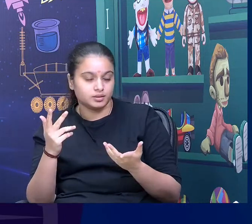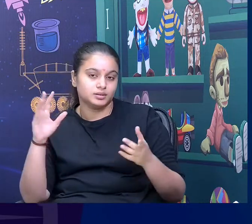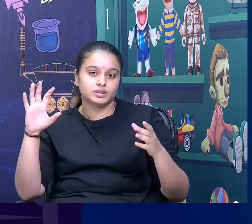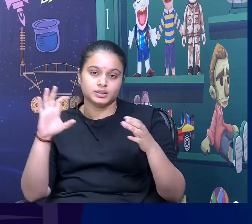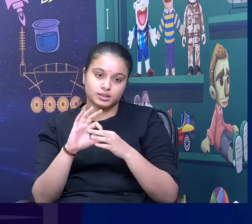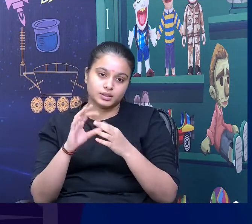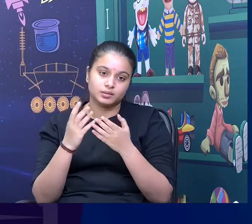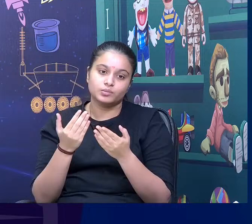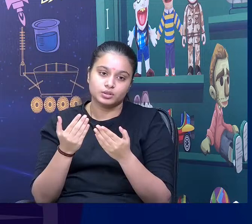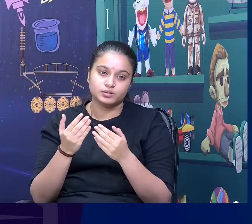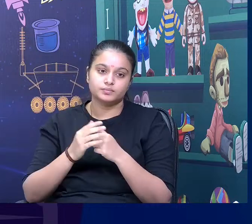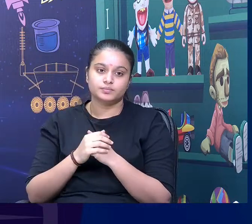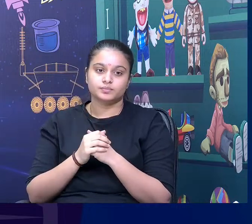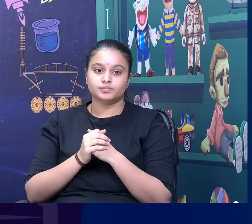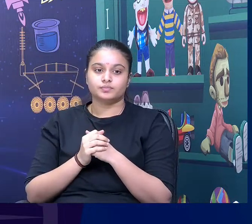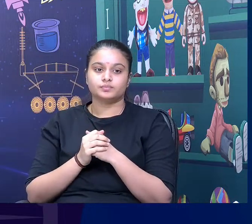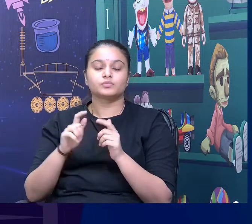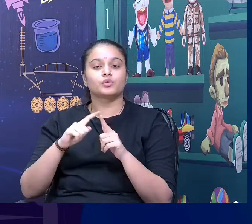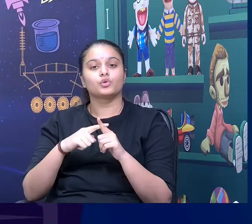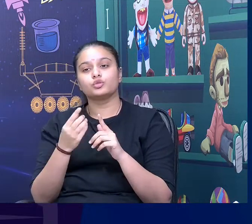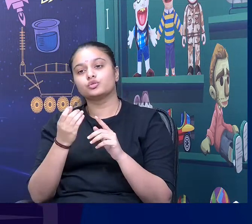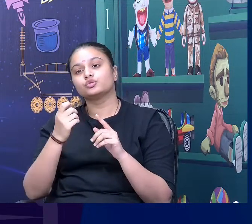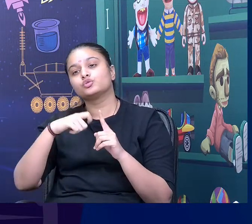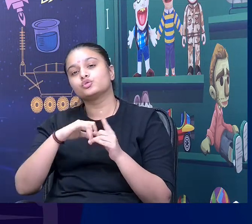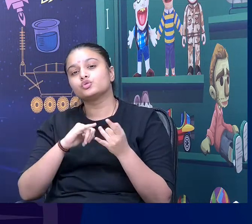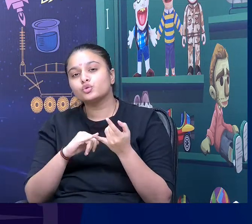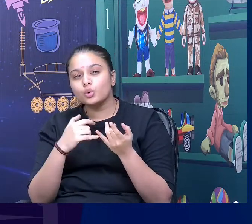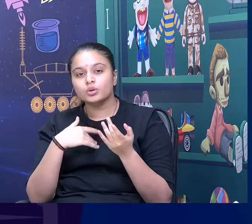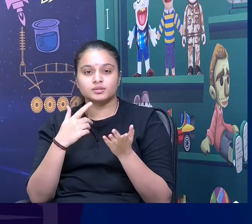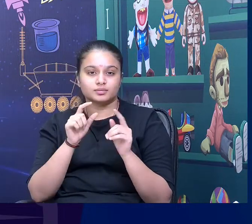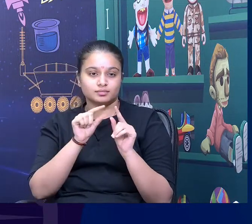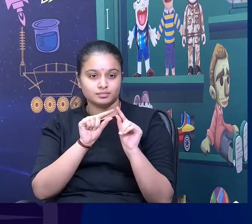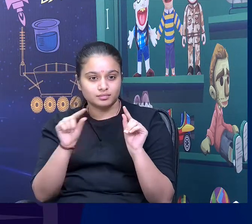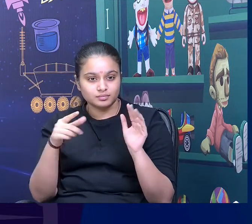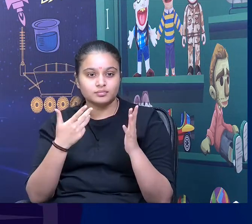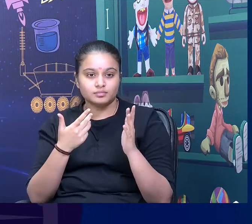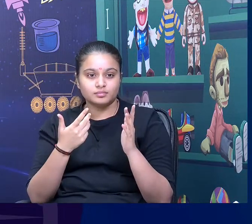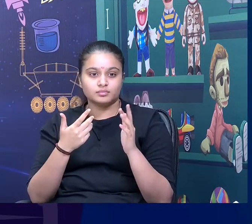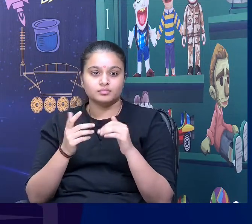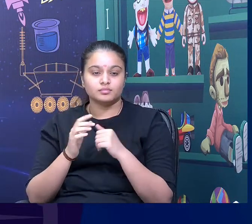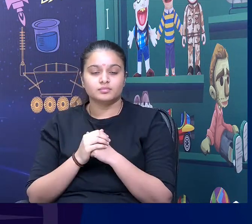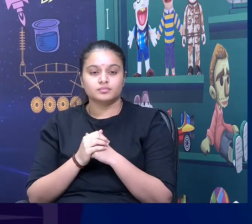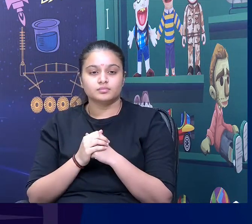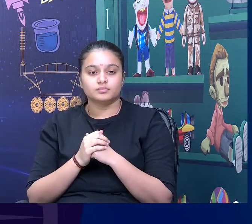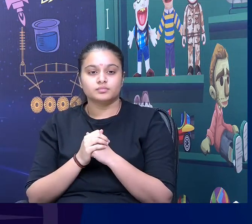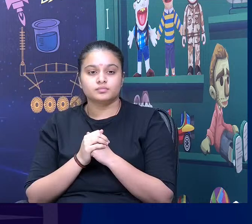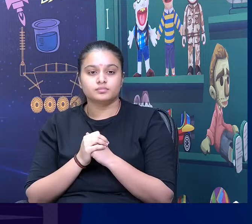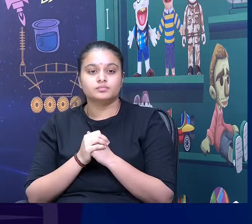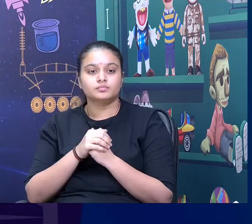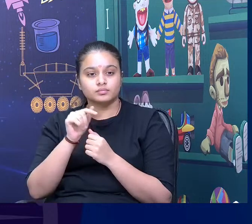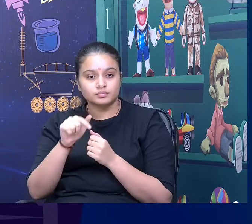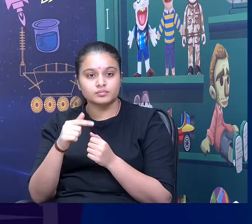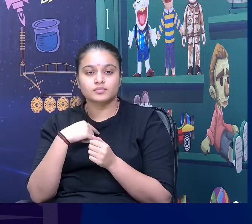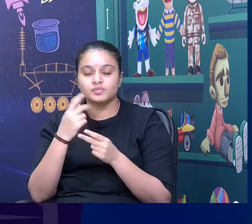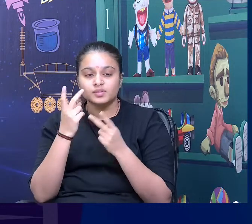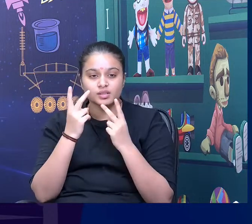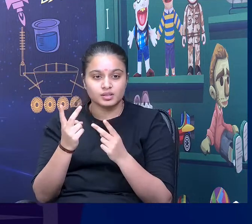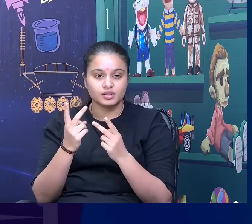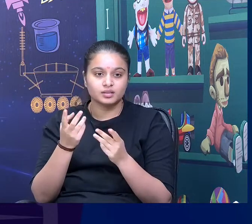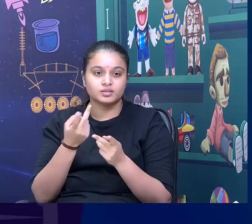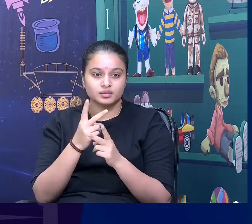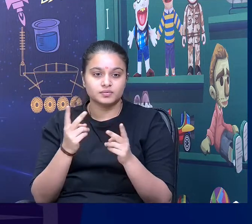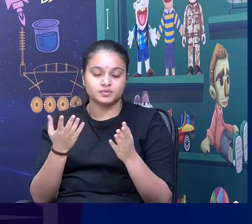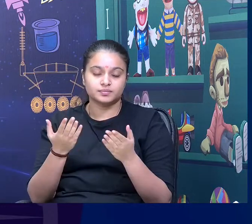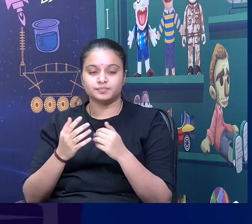and he's in a way cracking a small joke on himself, and Kanga notices it, because it's very important to notice these little